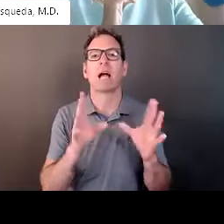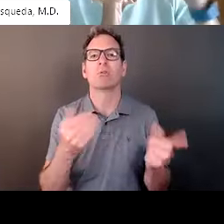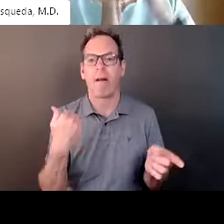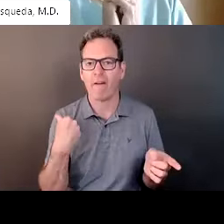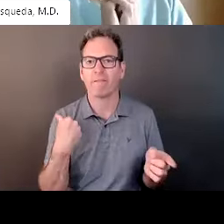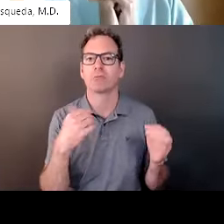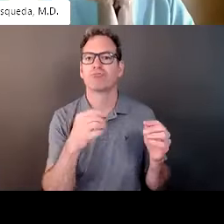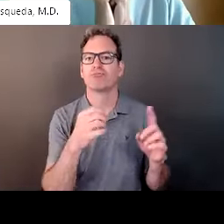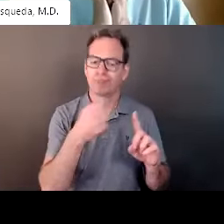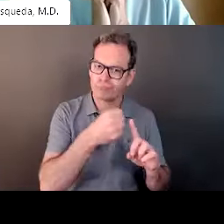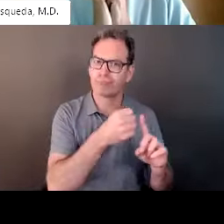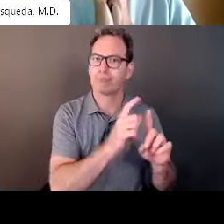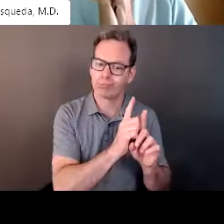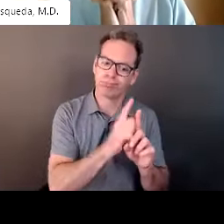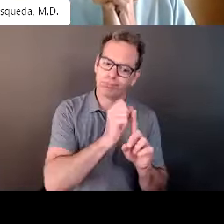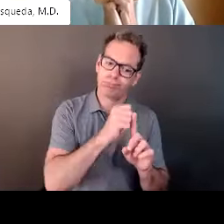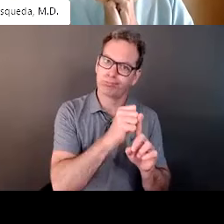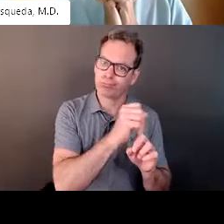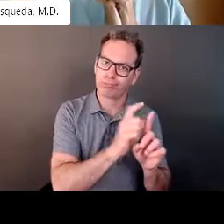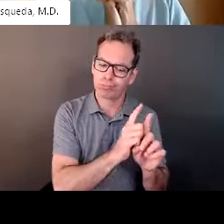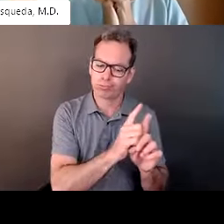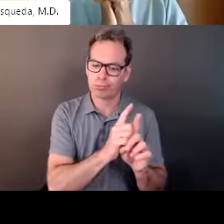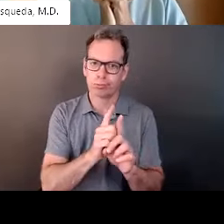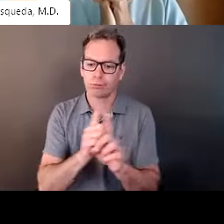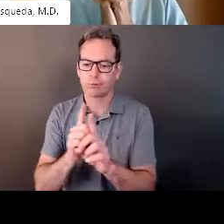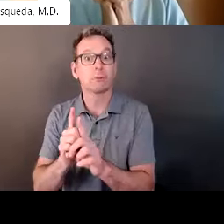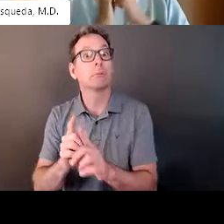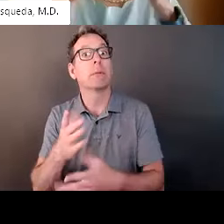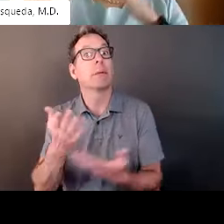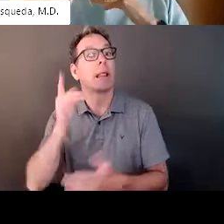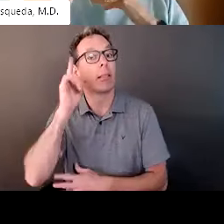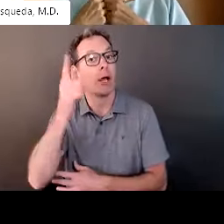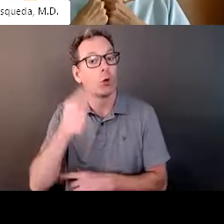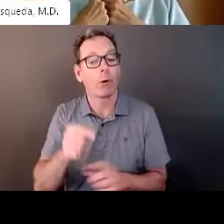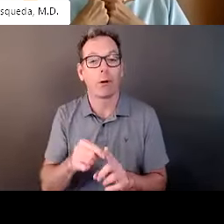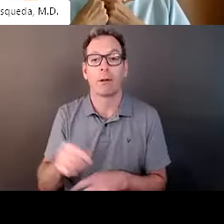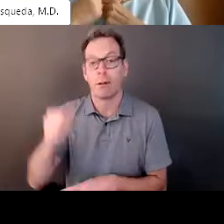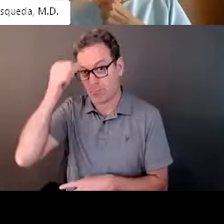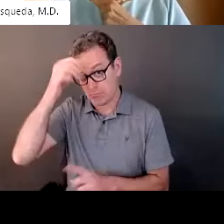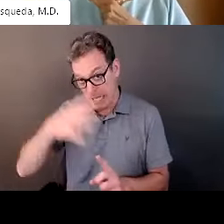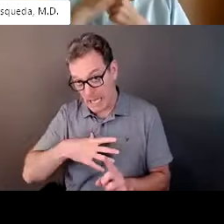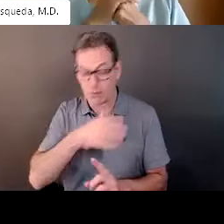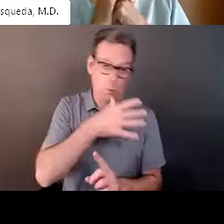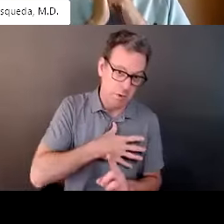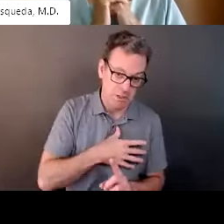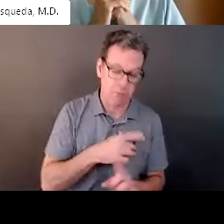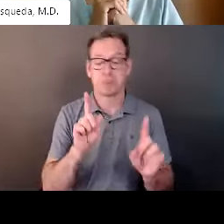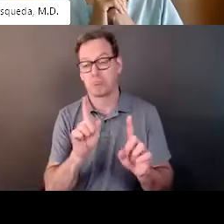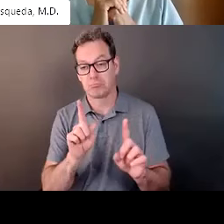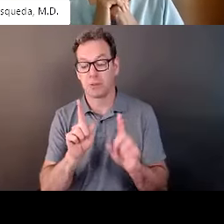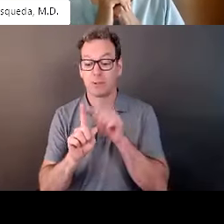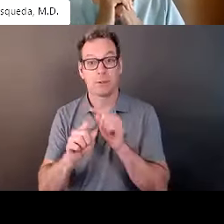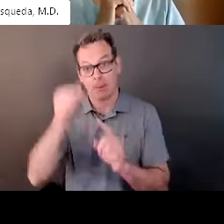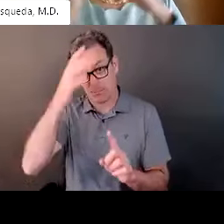he develops Parkinson's disease, and now she's the one who views him as a